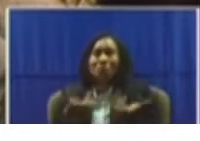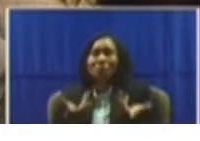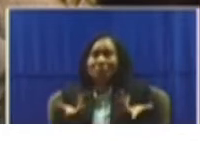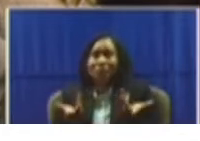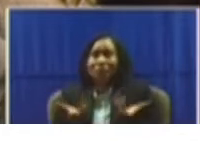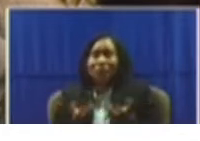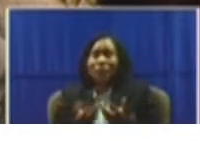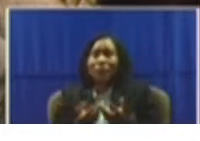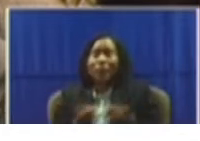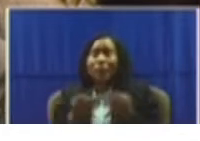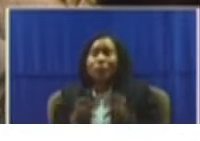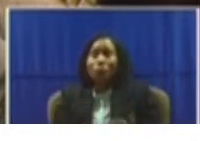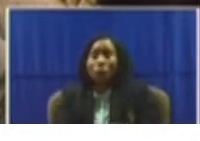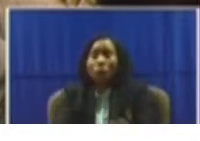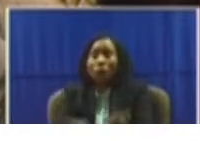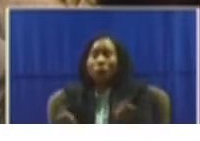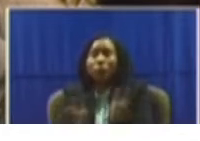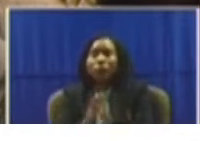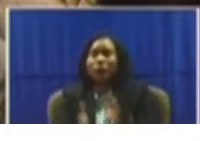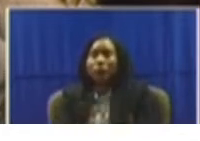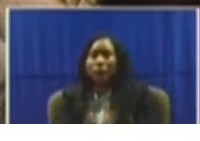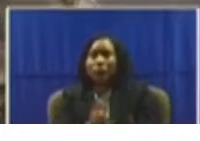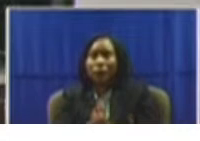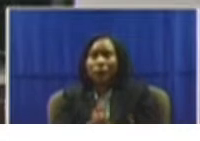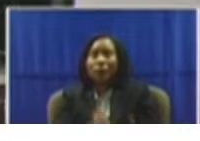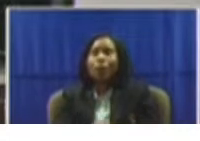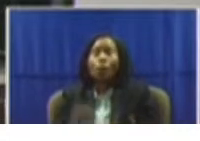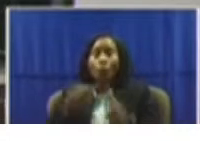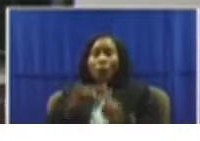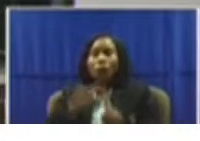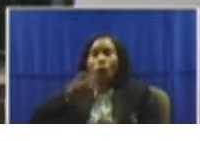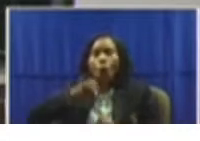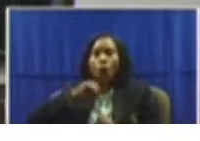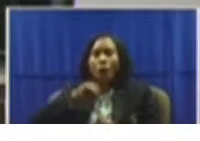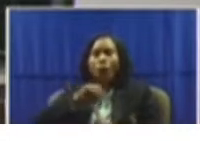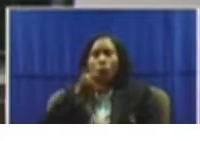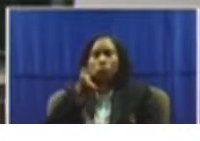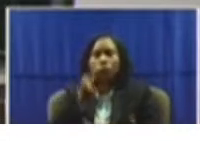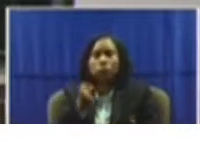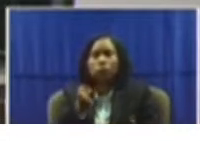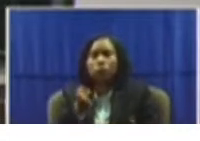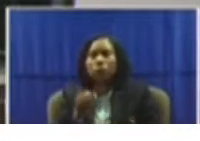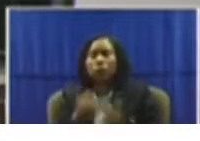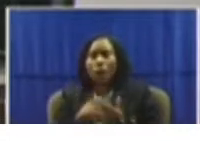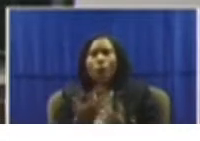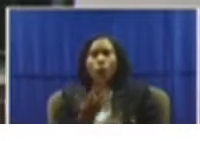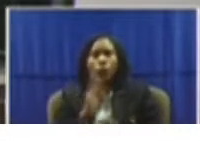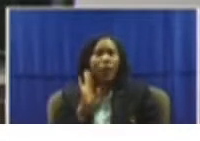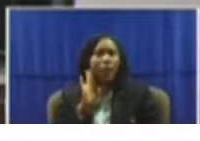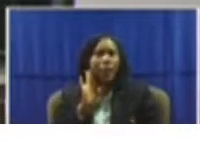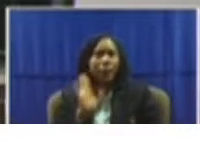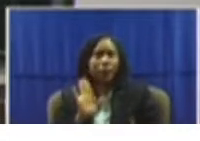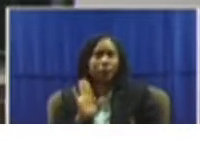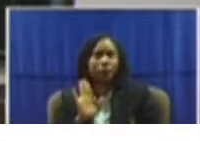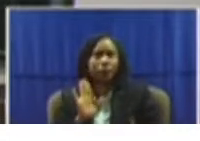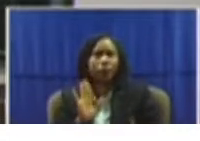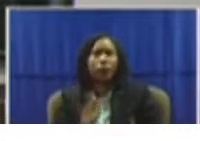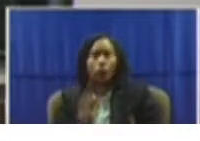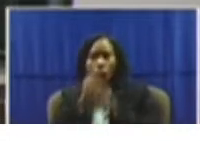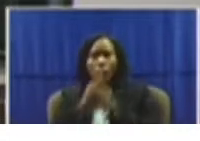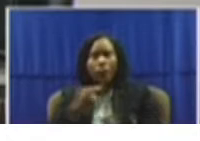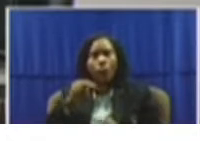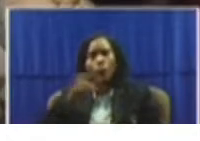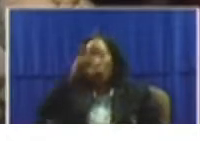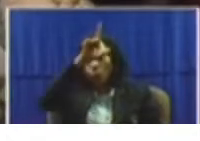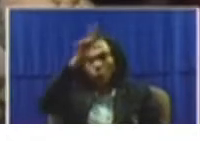were moving, They were howling, Madam Speaker. there was a point of order. Okay, I'm willing to listen. Honorable Zulu, what